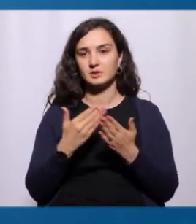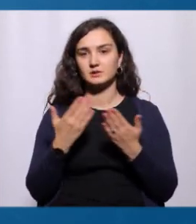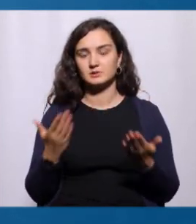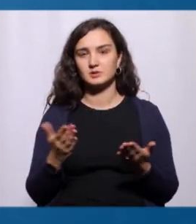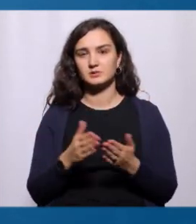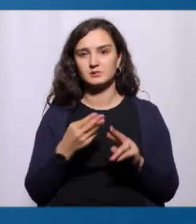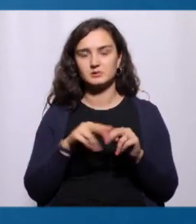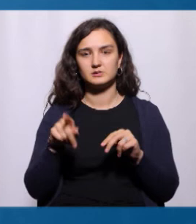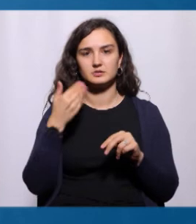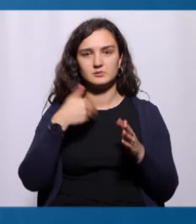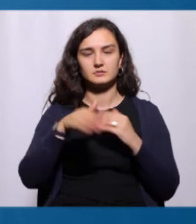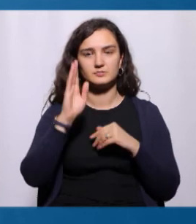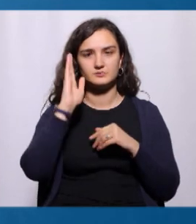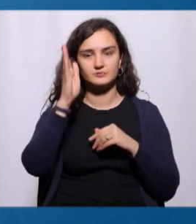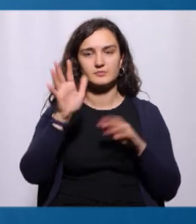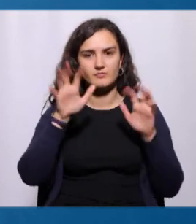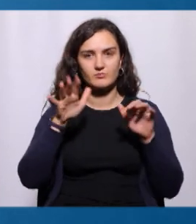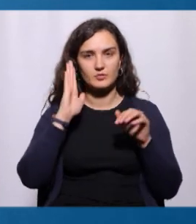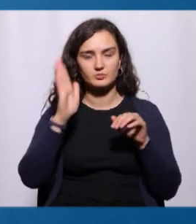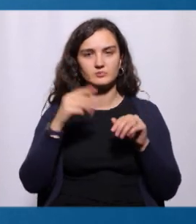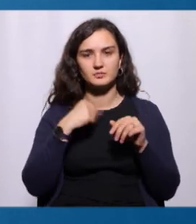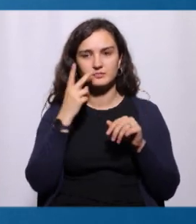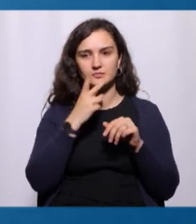example, it's going to rain. I see